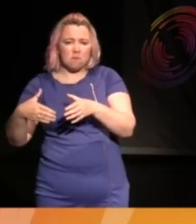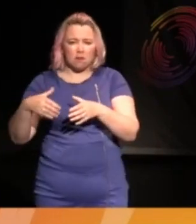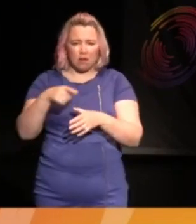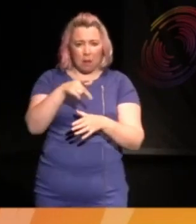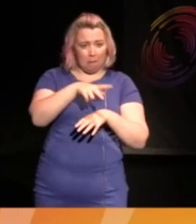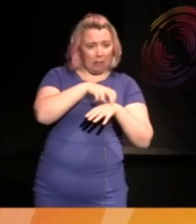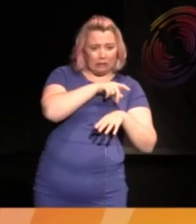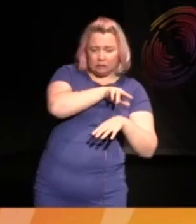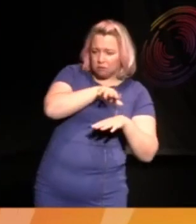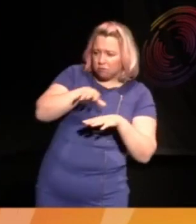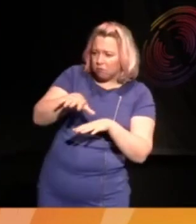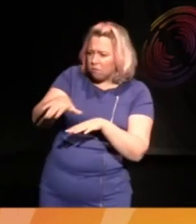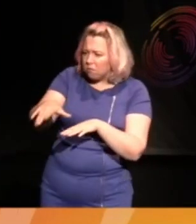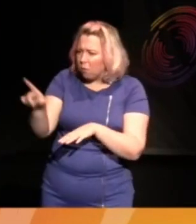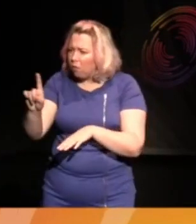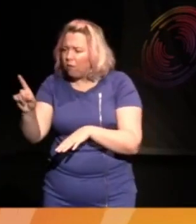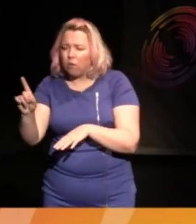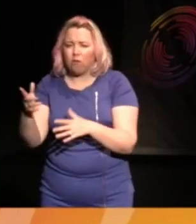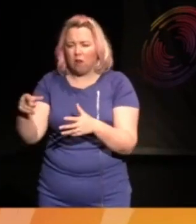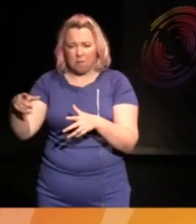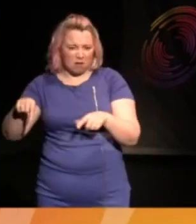may escalate.